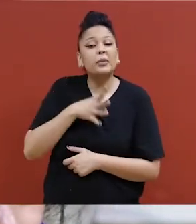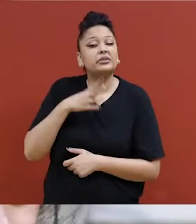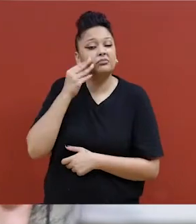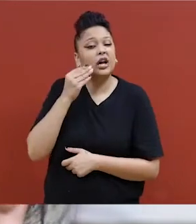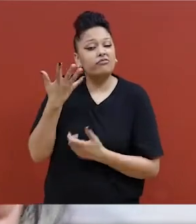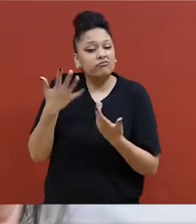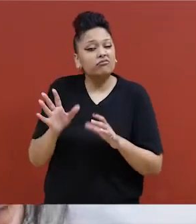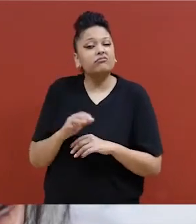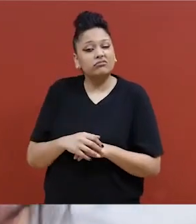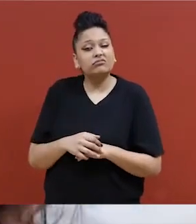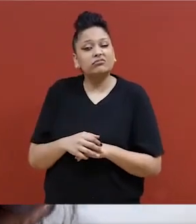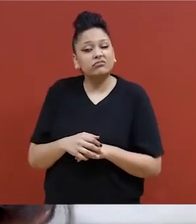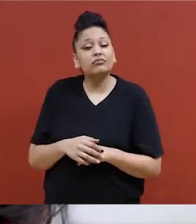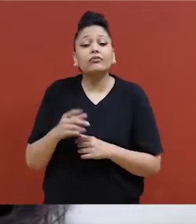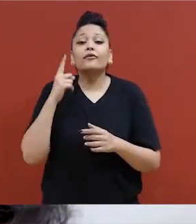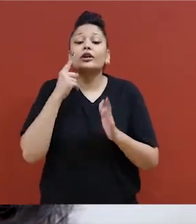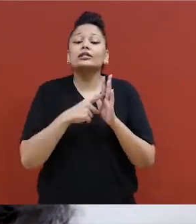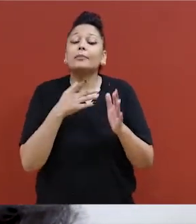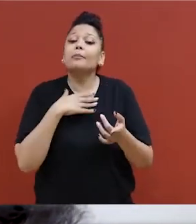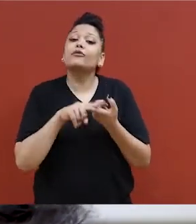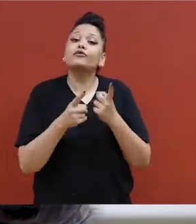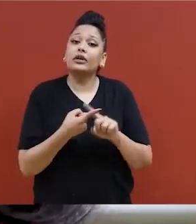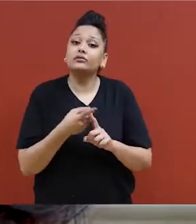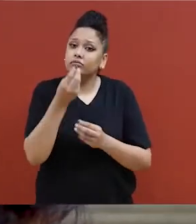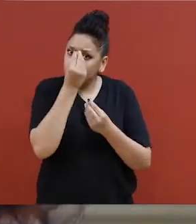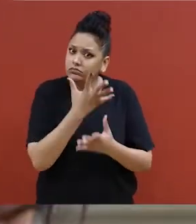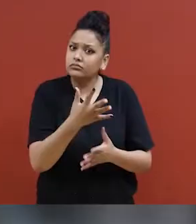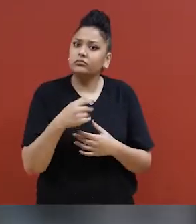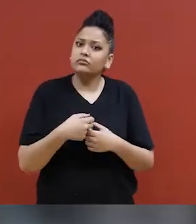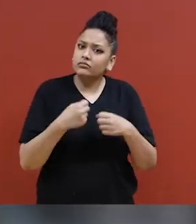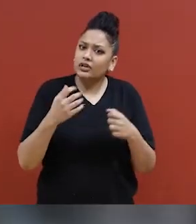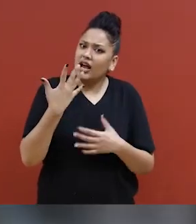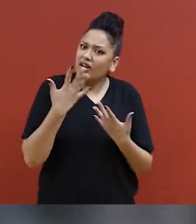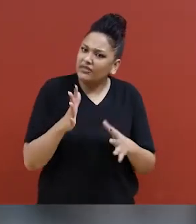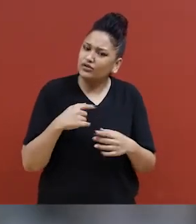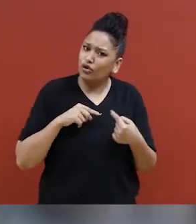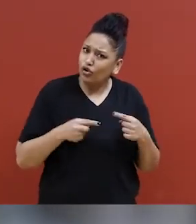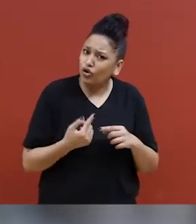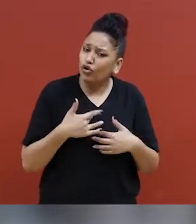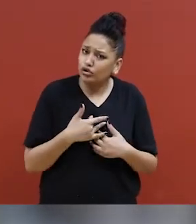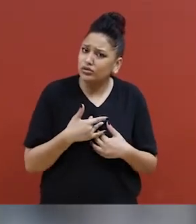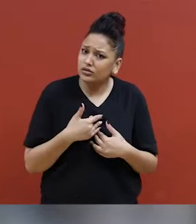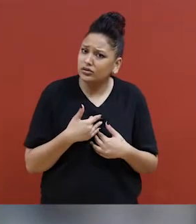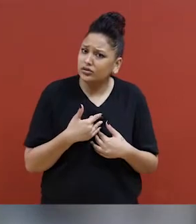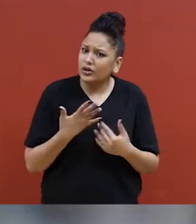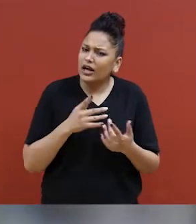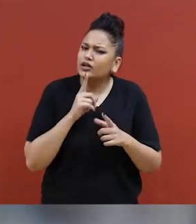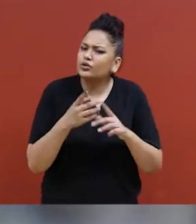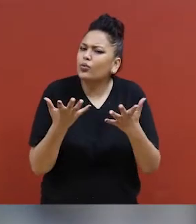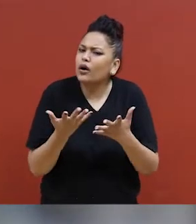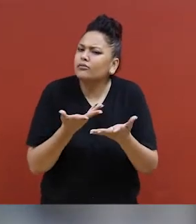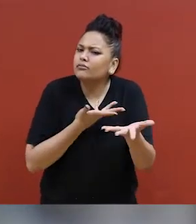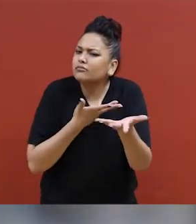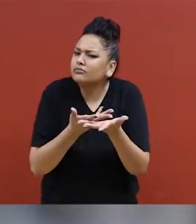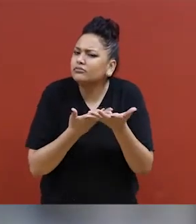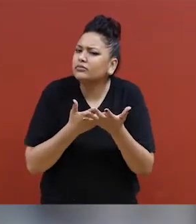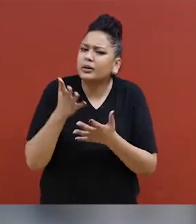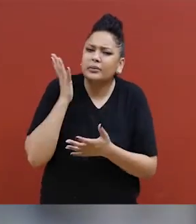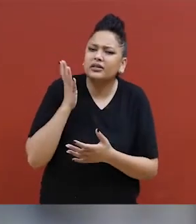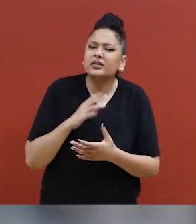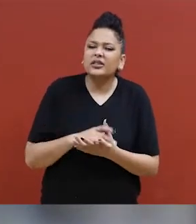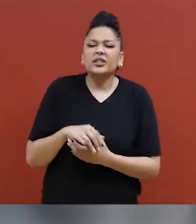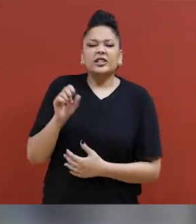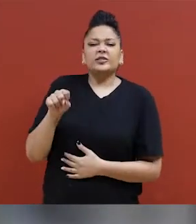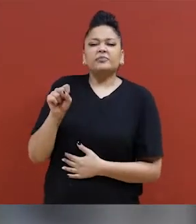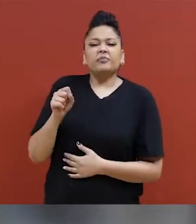of a majority. What else would you tell your friend if they were telling you that they had been hurt? Was that your hand, Katie? Yeah, I think it's also